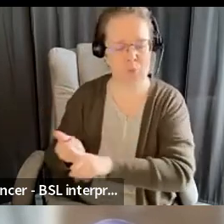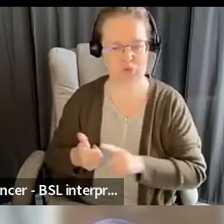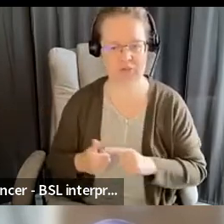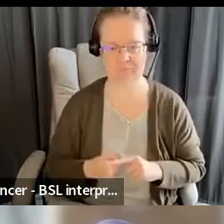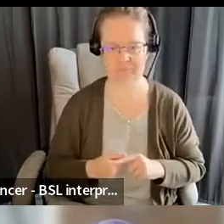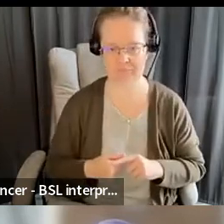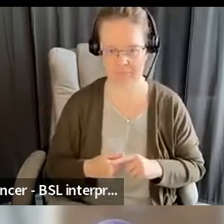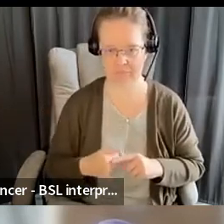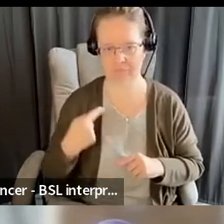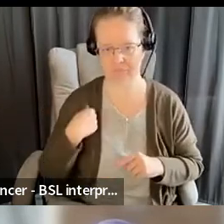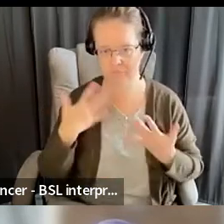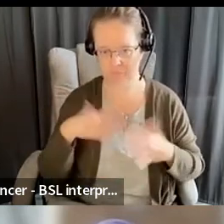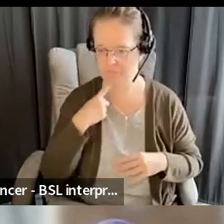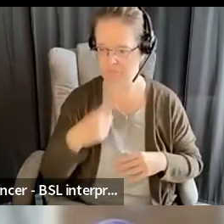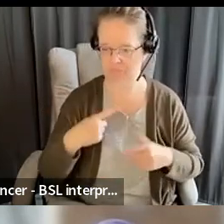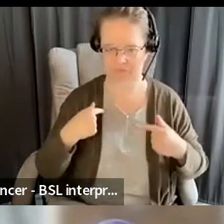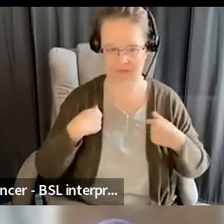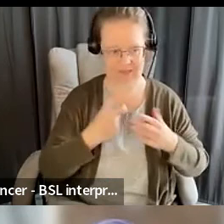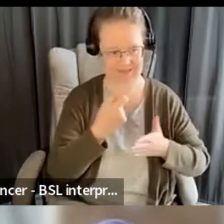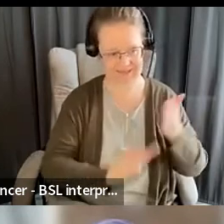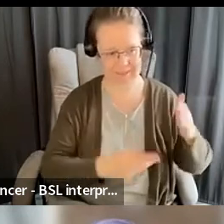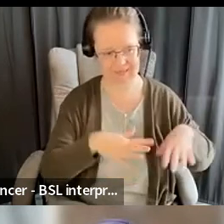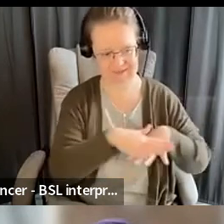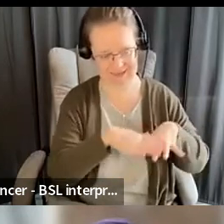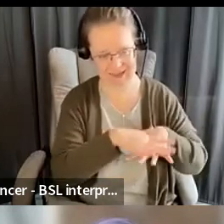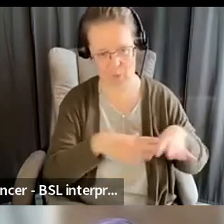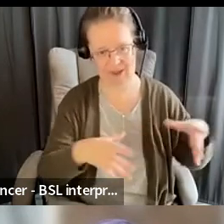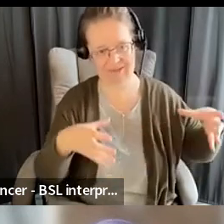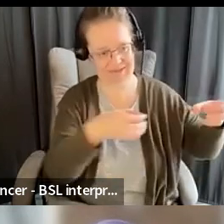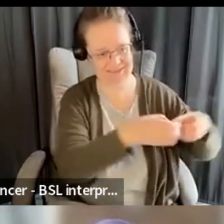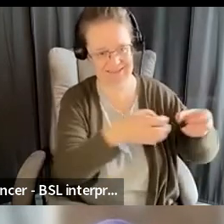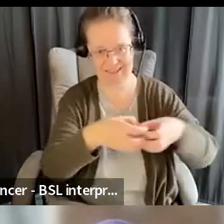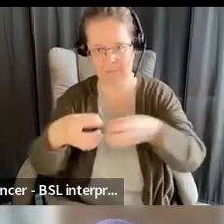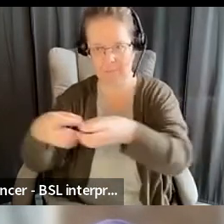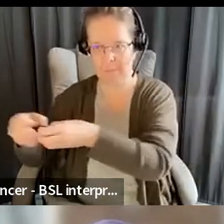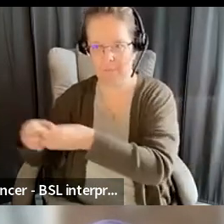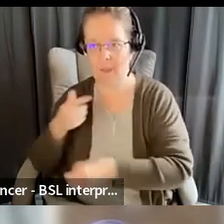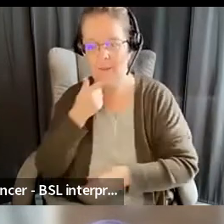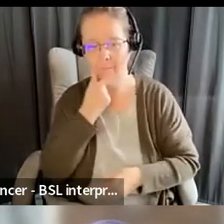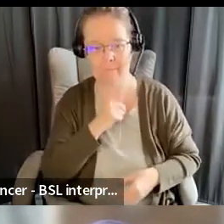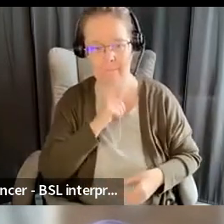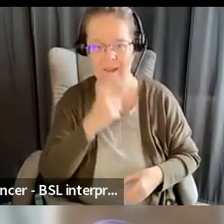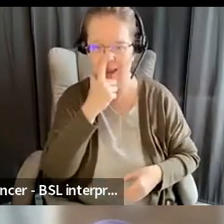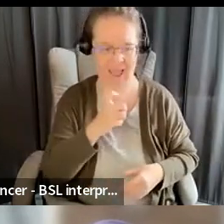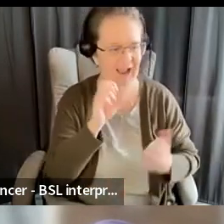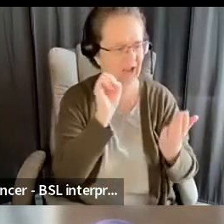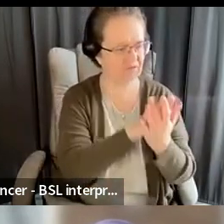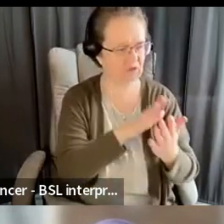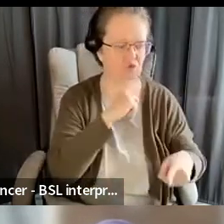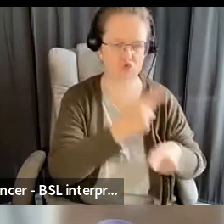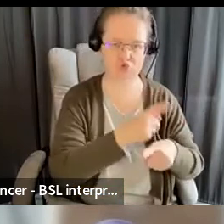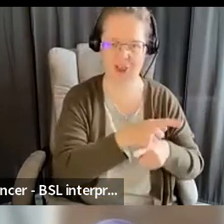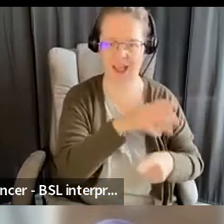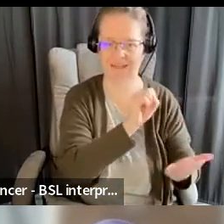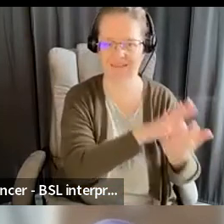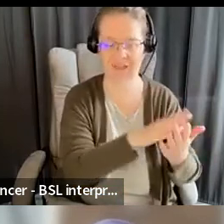we've touched on as well, we've got a dedicated disability network Teams, so people can actually just put questions into the chat on this Teams, a